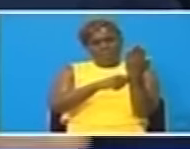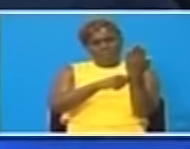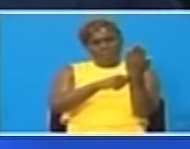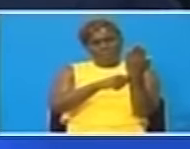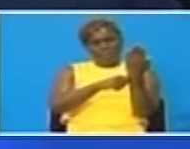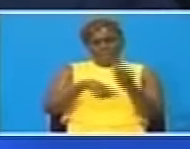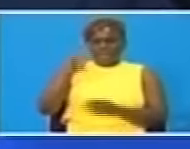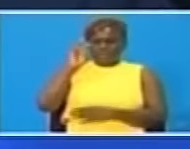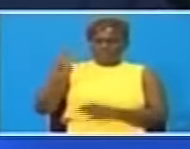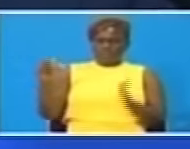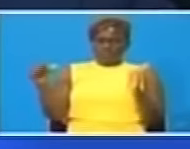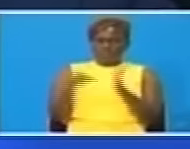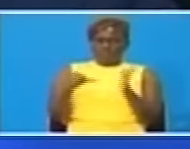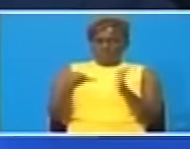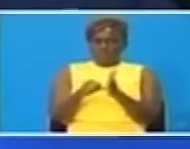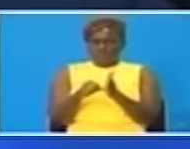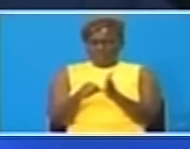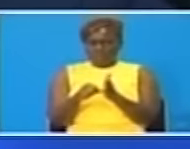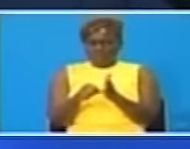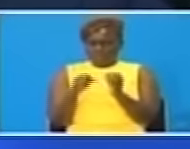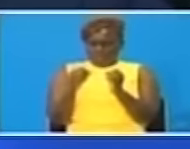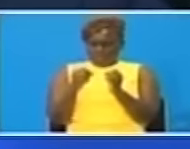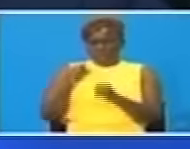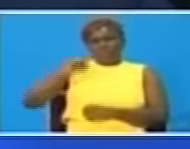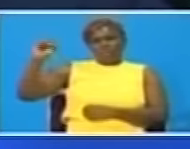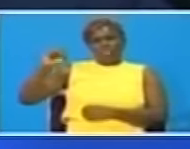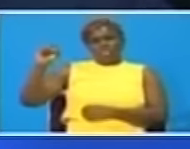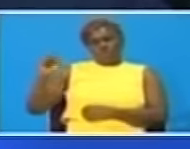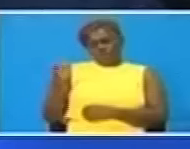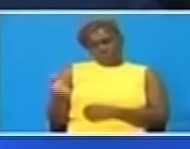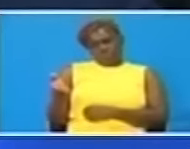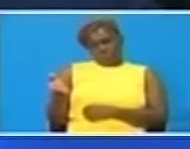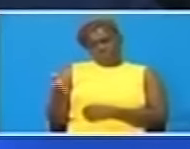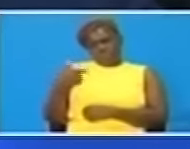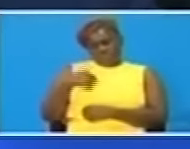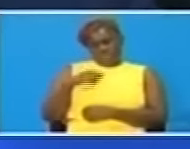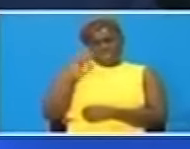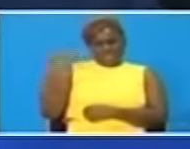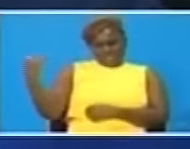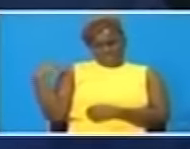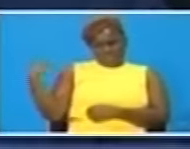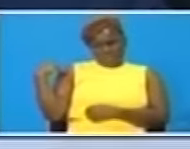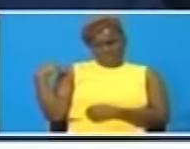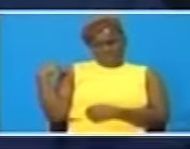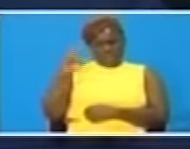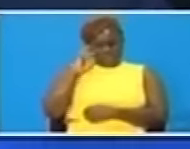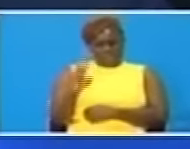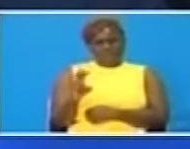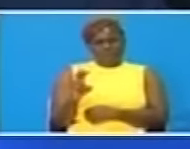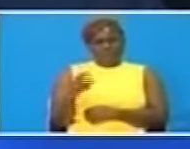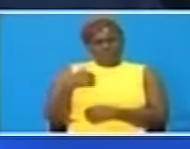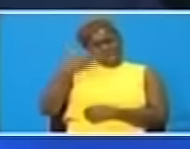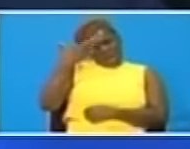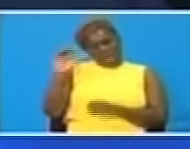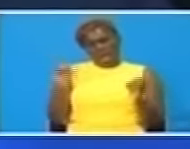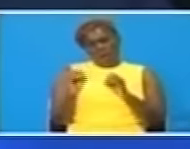I see a problem in destroying a country because of political greed. This is what I am disturbed. So I don't